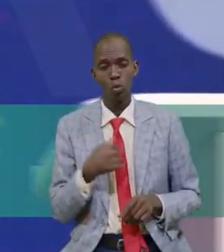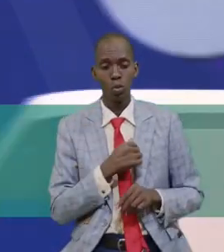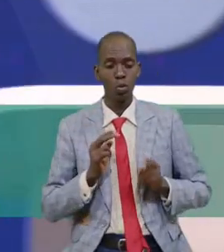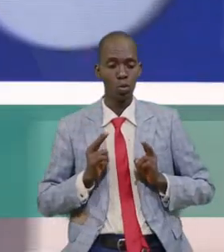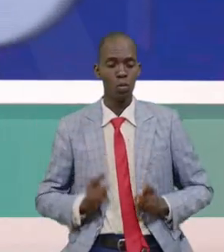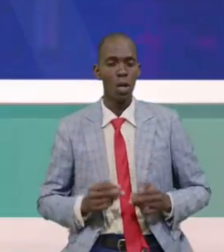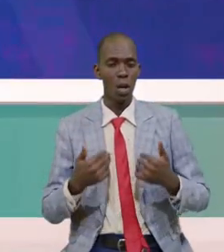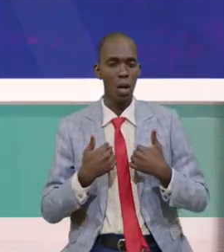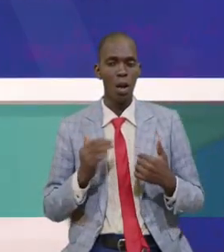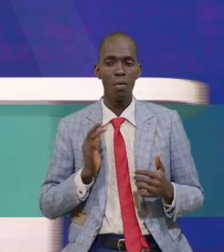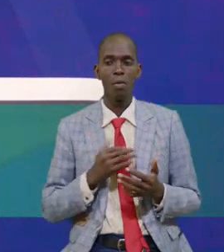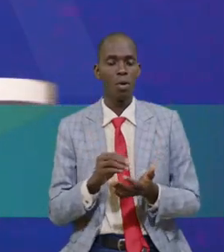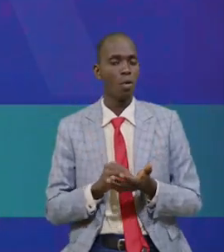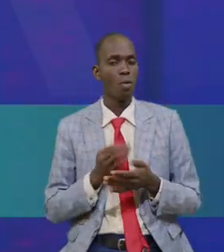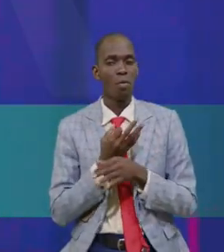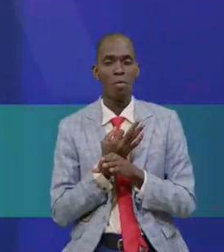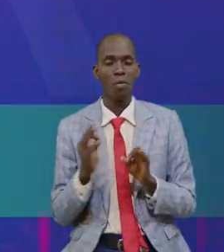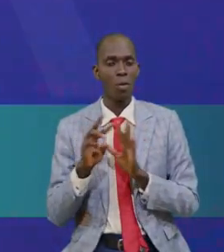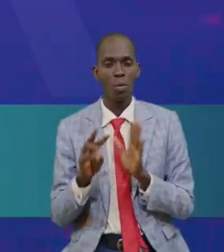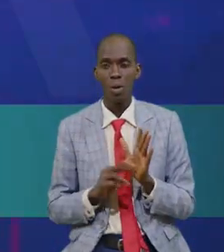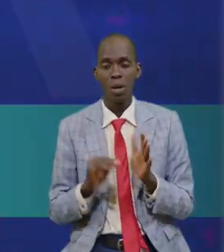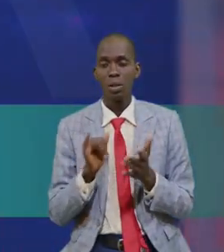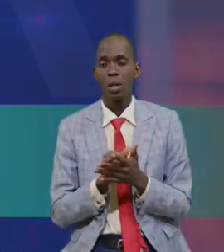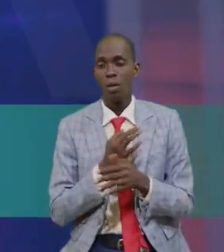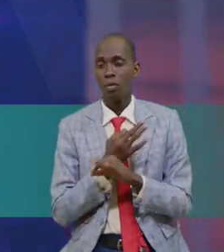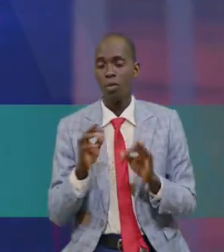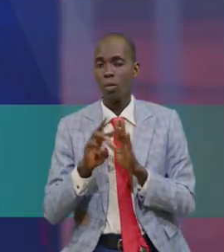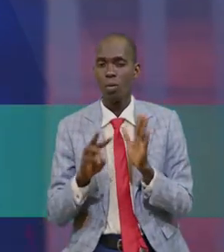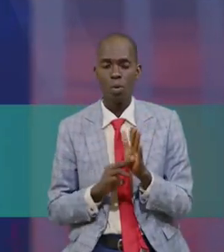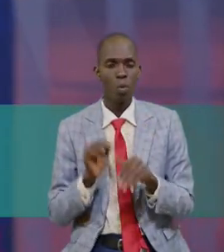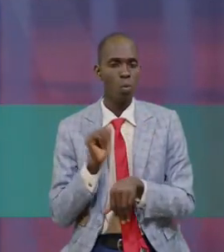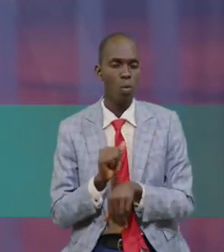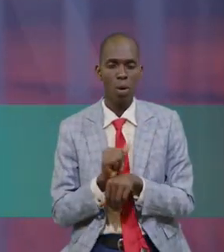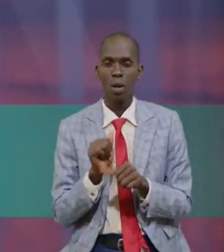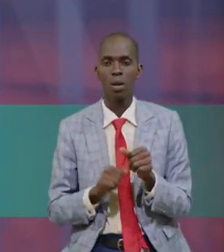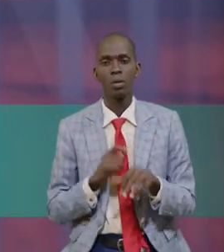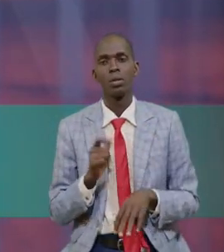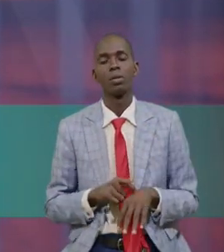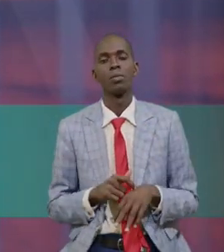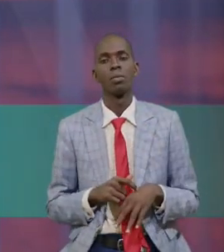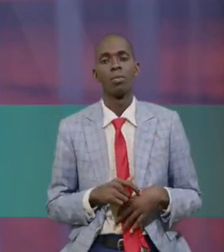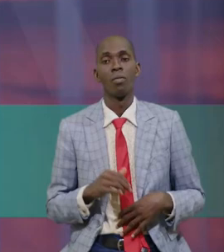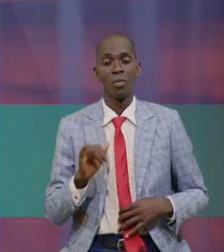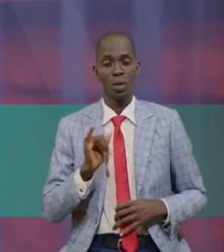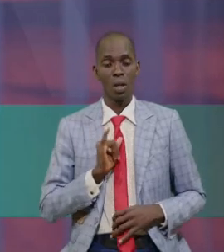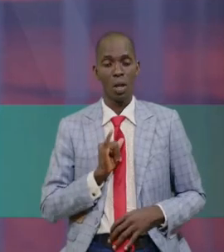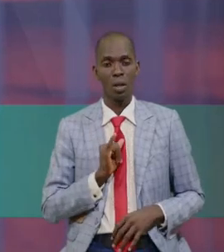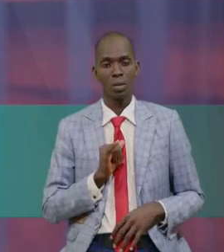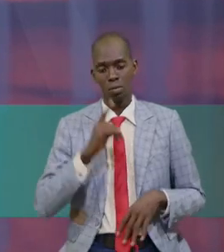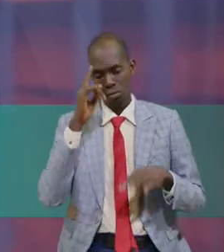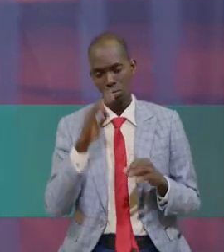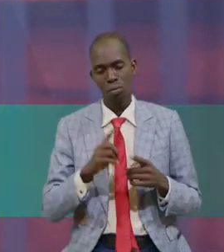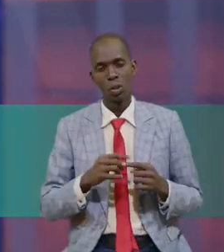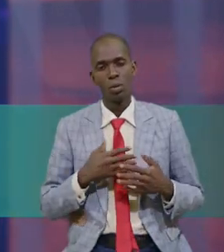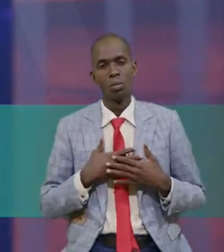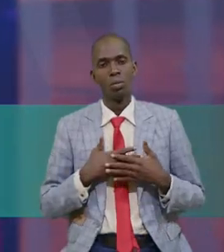that free will operates every time. Do you understand? I breathe in, breathe out.